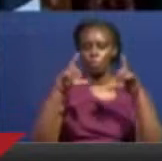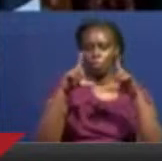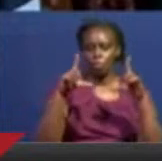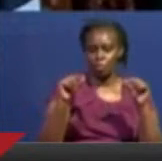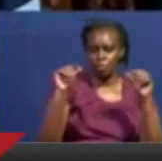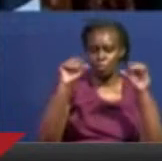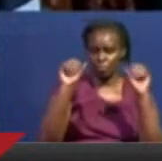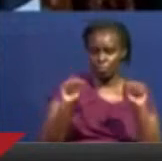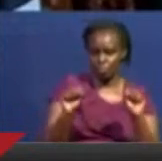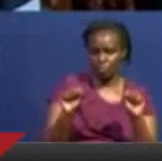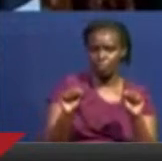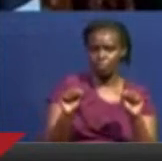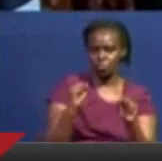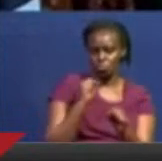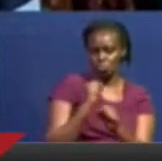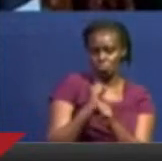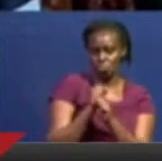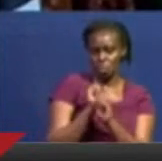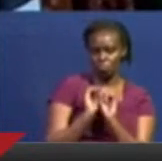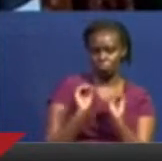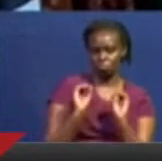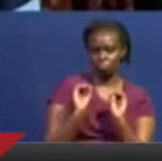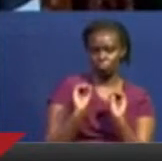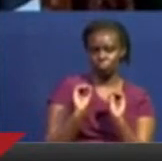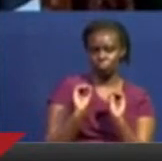voting system is malfunctioning,